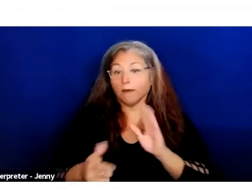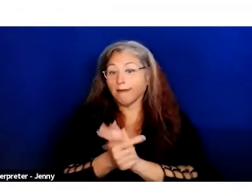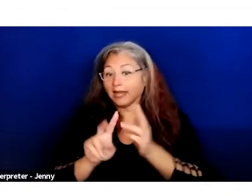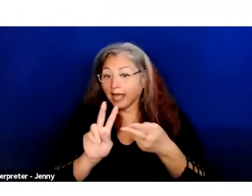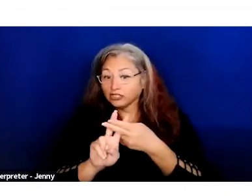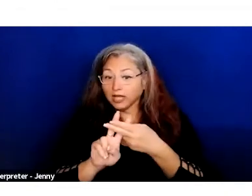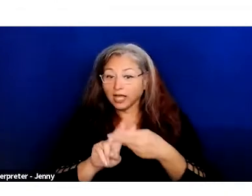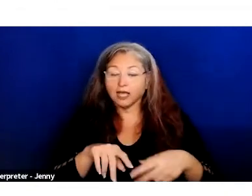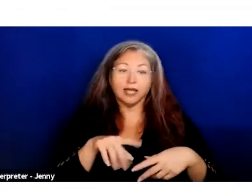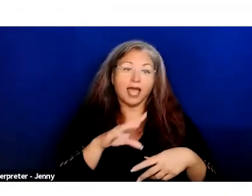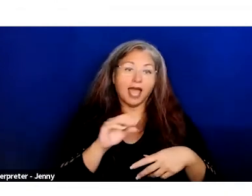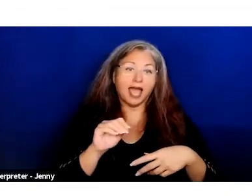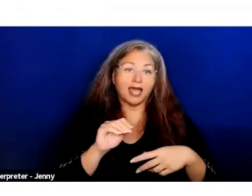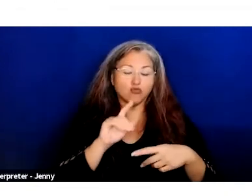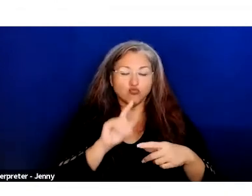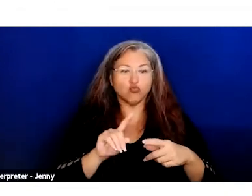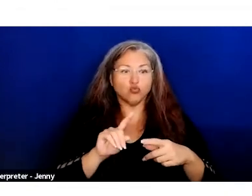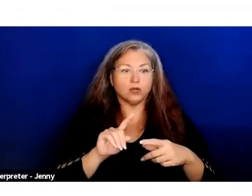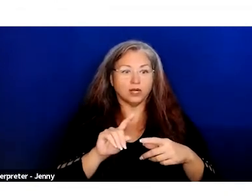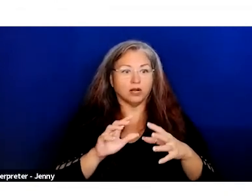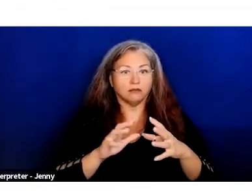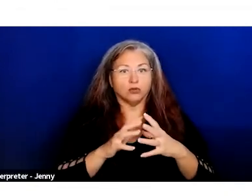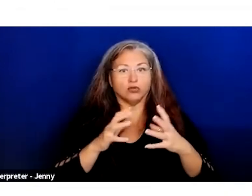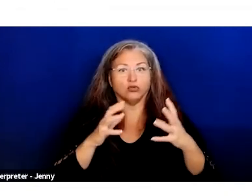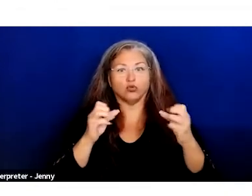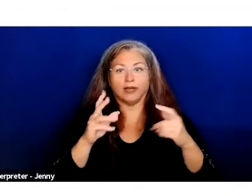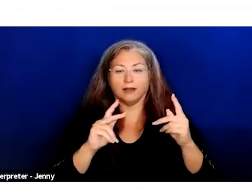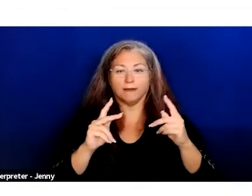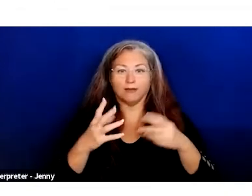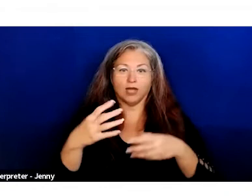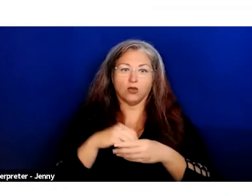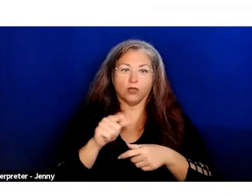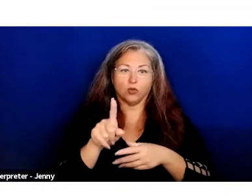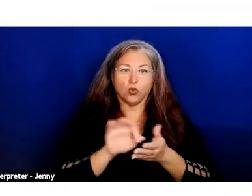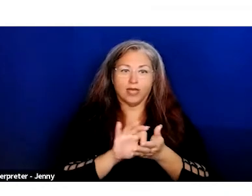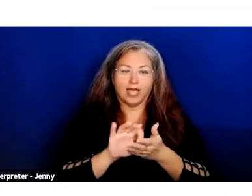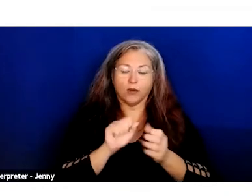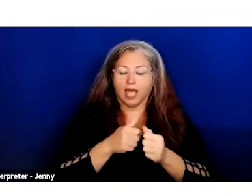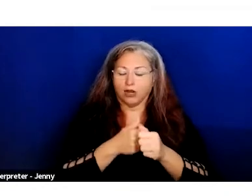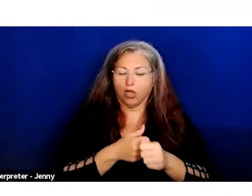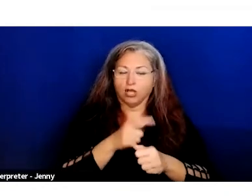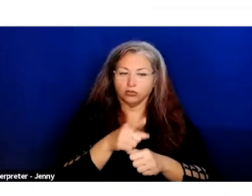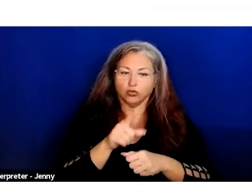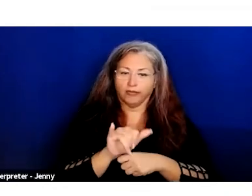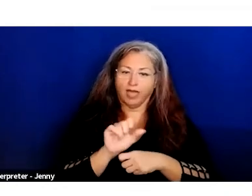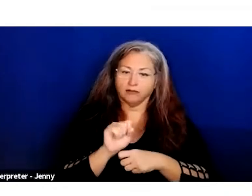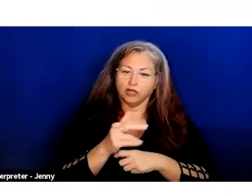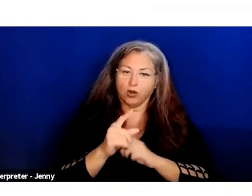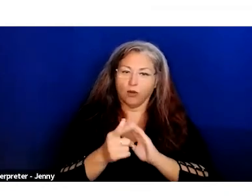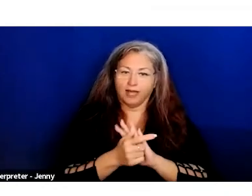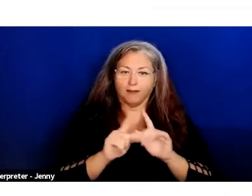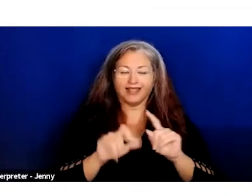and excessively engaging or having way too many people in your account can cause shadow banning. Now, these are all the very